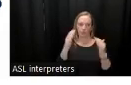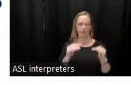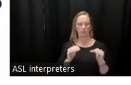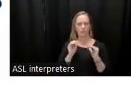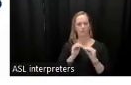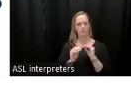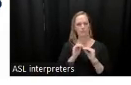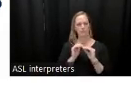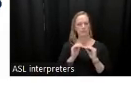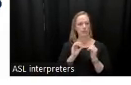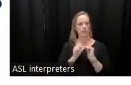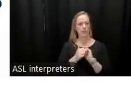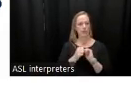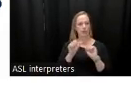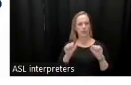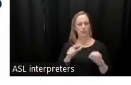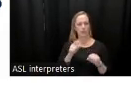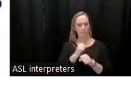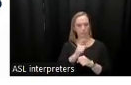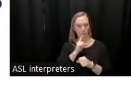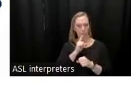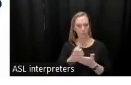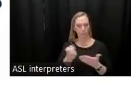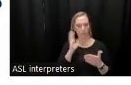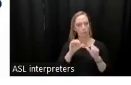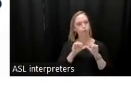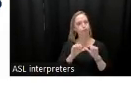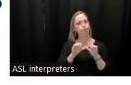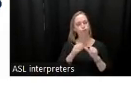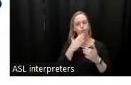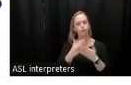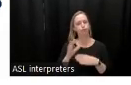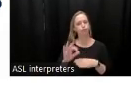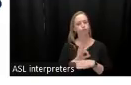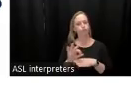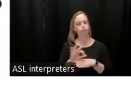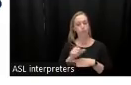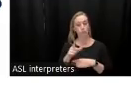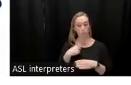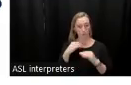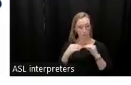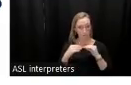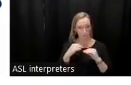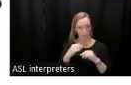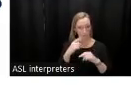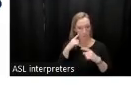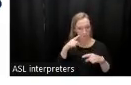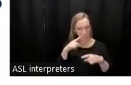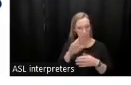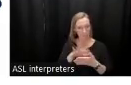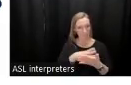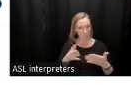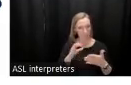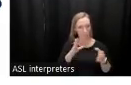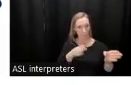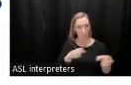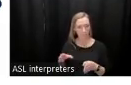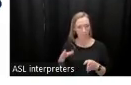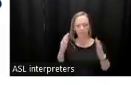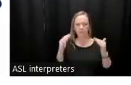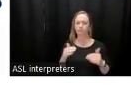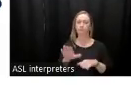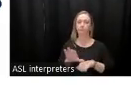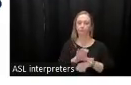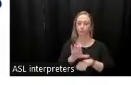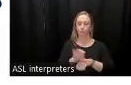you ensure that the equipment will stay in good working order? You have a maintenance schedule or a plan for computers,